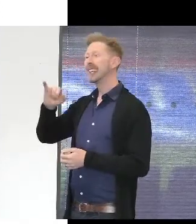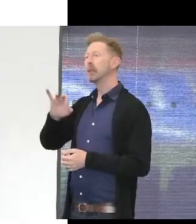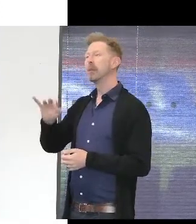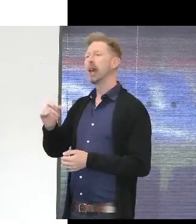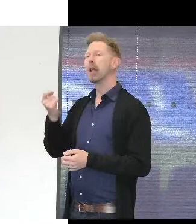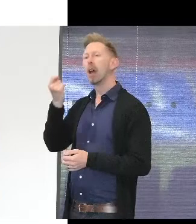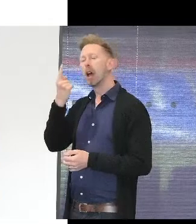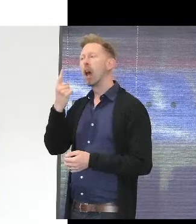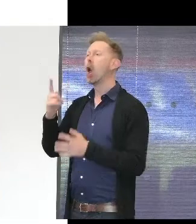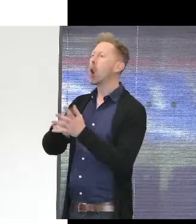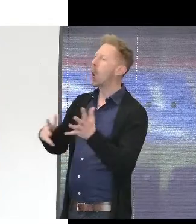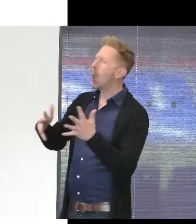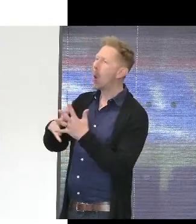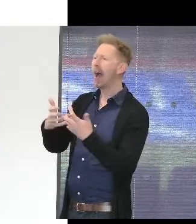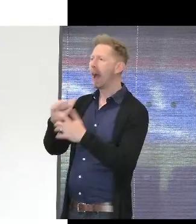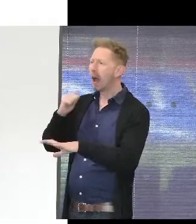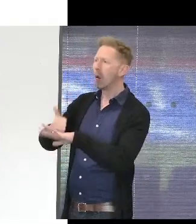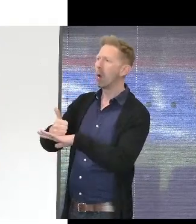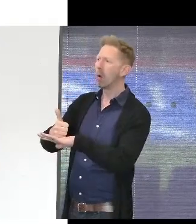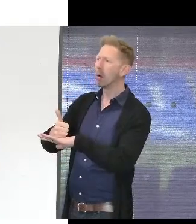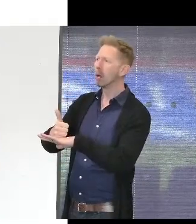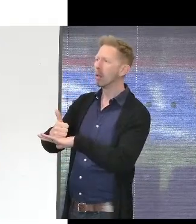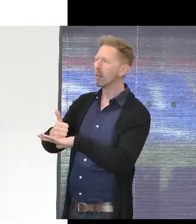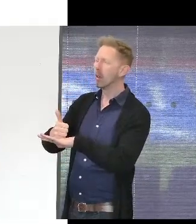and policy is actually made about them.